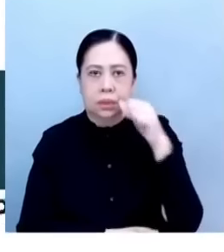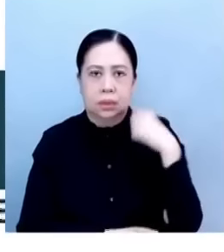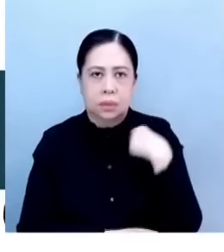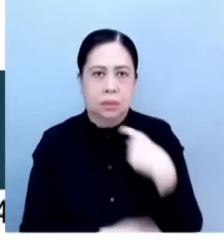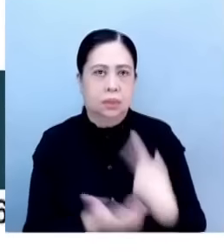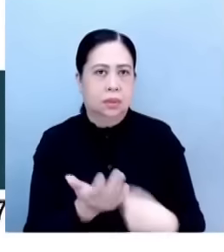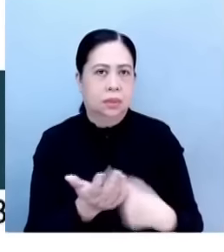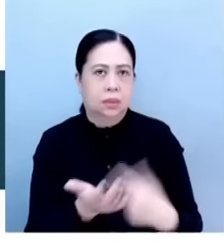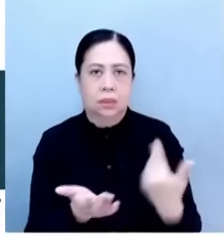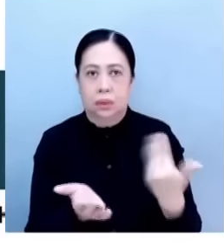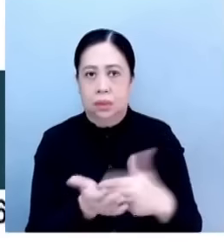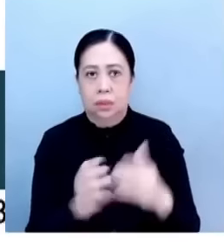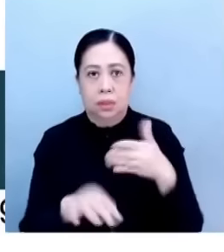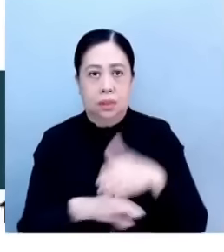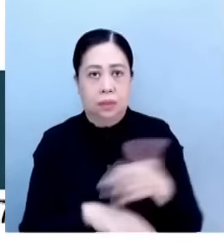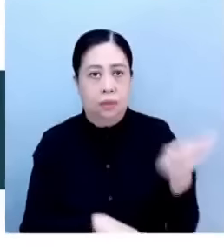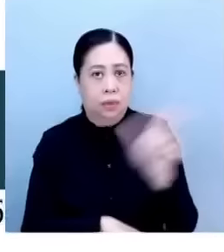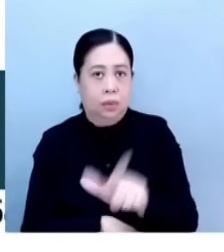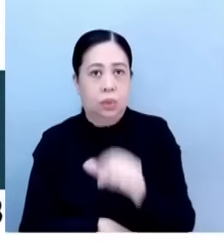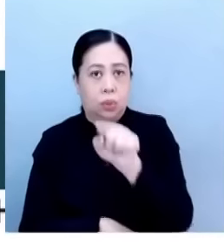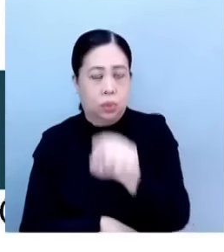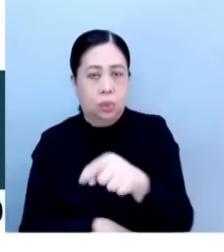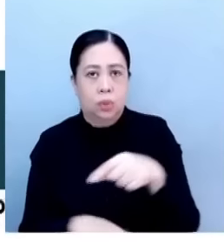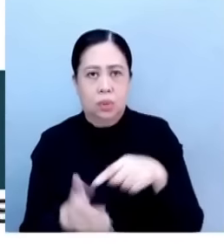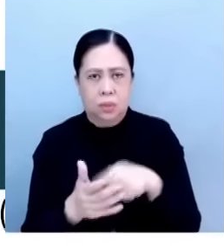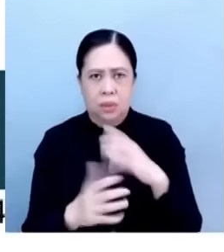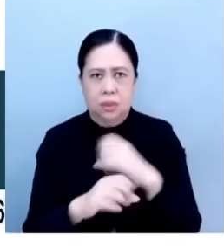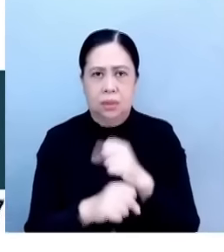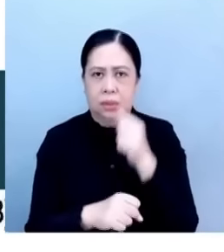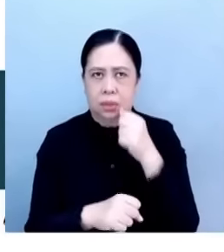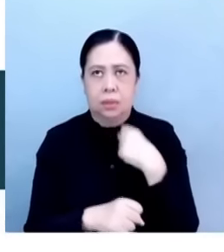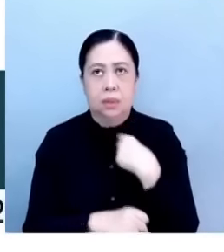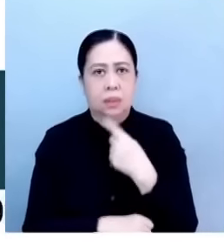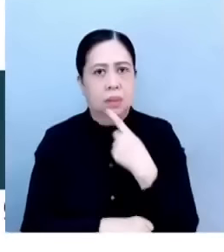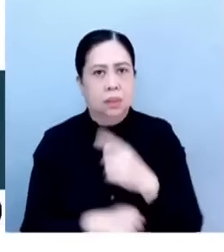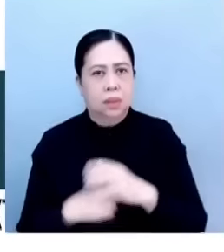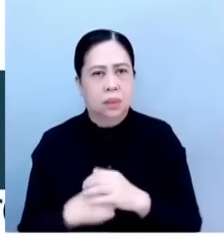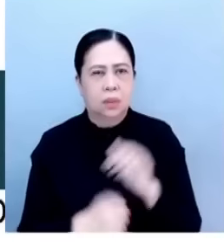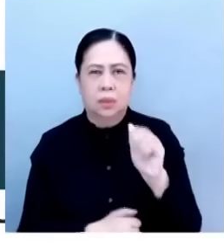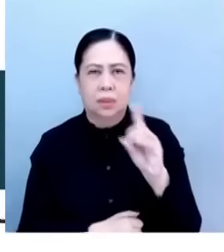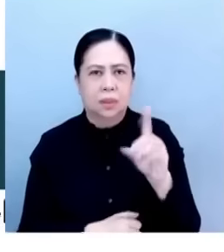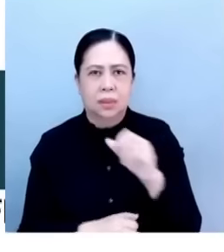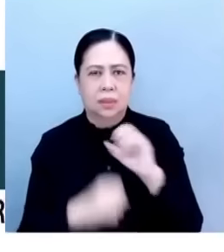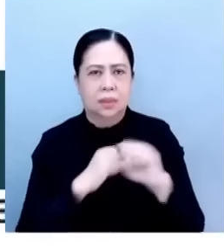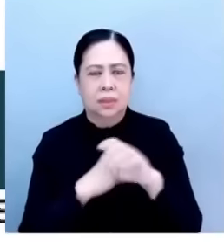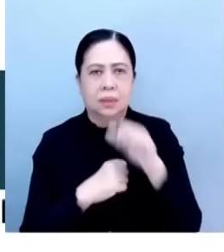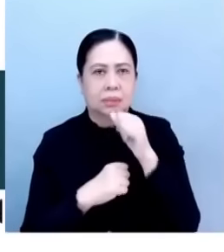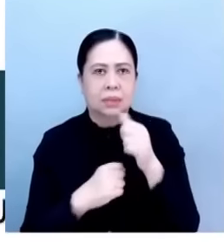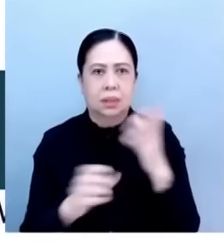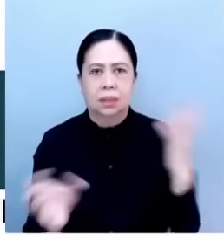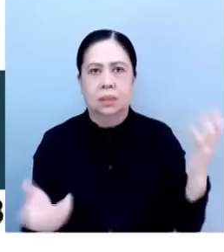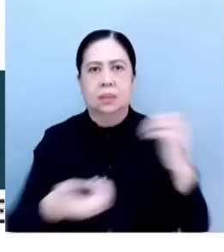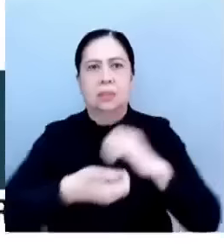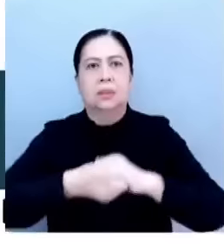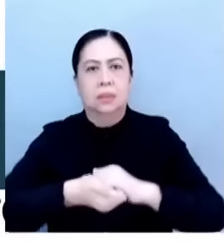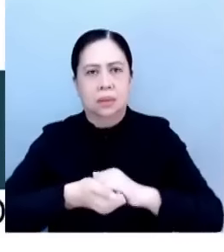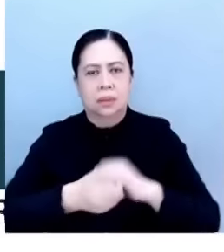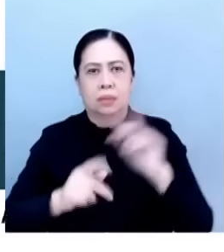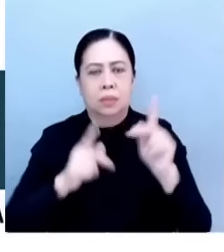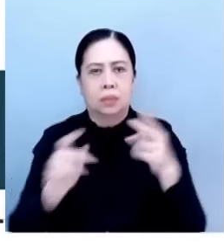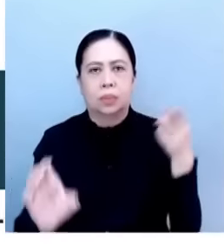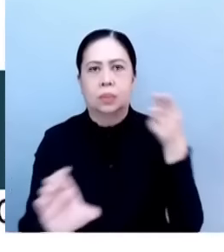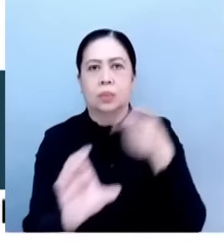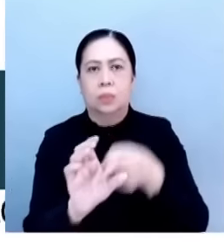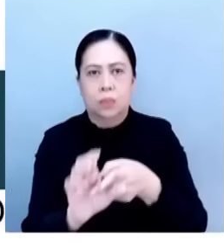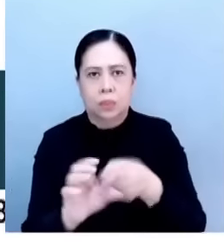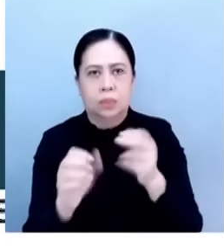again after I talk to you gentlemen. And this is what he said yesterday. He said the ad did not enjoin the public to participate in